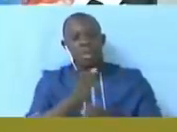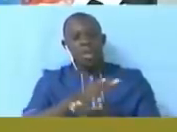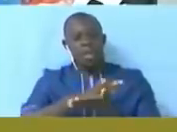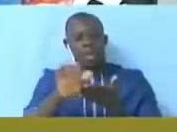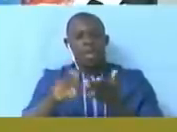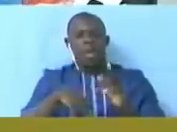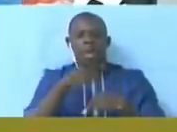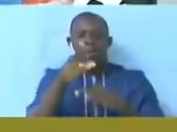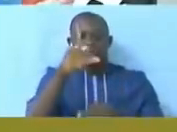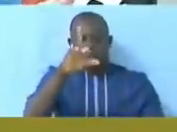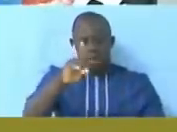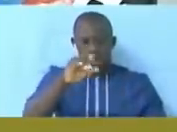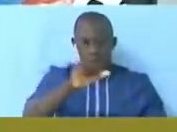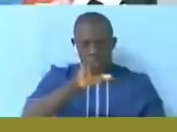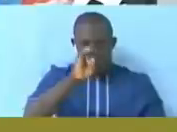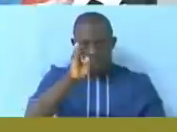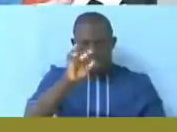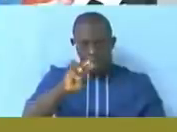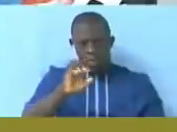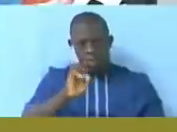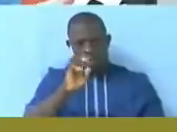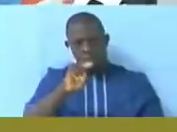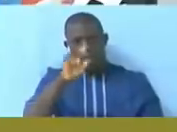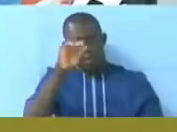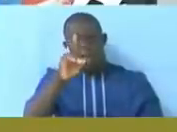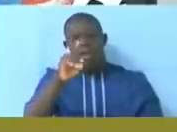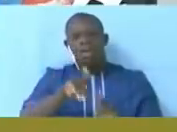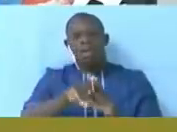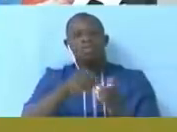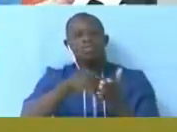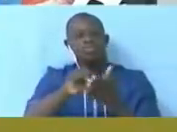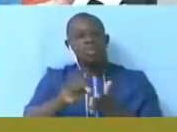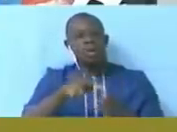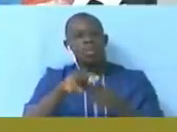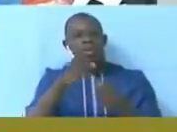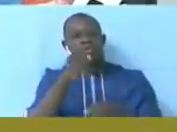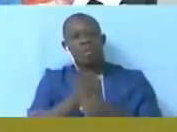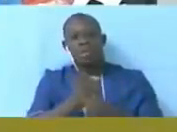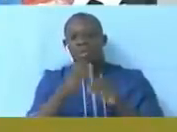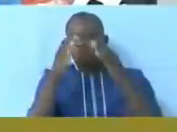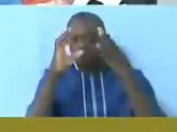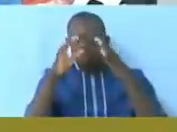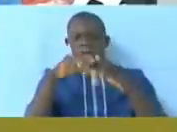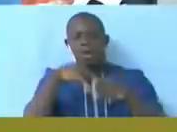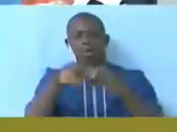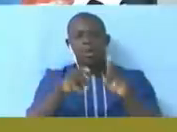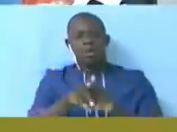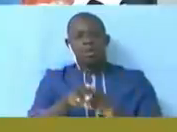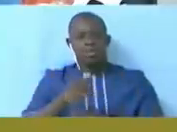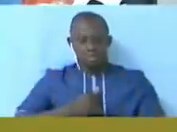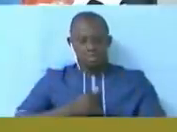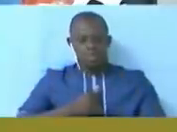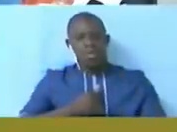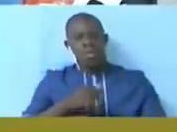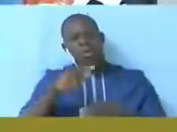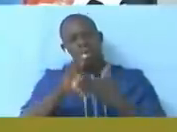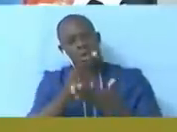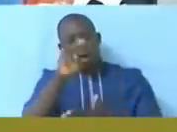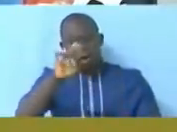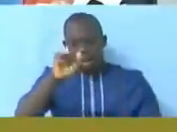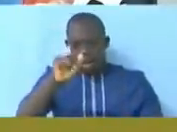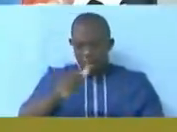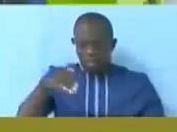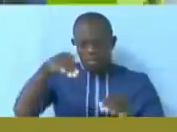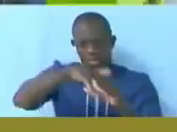Yasenandine. Folk diamond or Sandro, Wokodomunia de Coabesilandil Bunda Natala, Natanko Bunda Fanalabang. For Ajerta